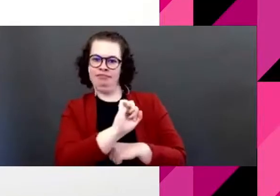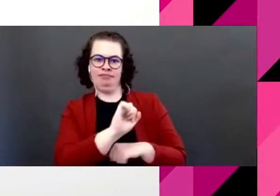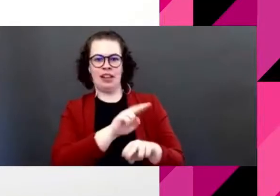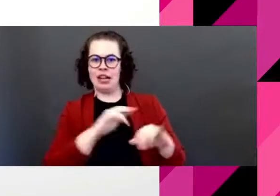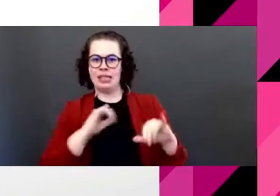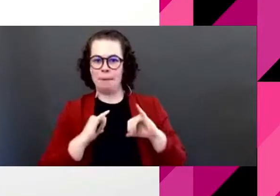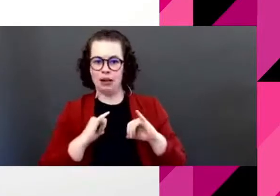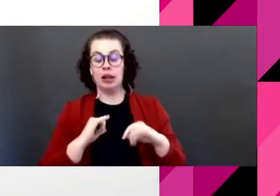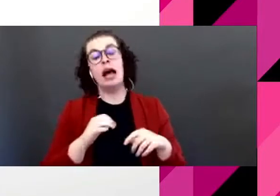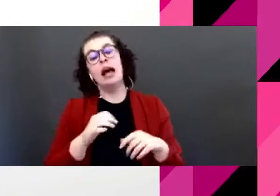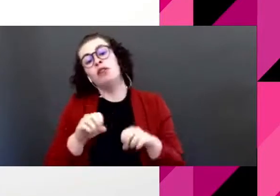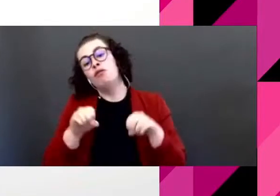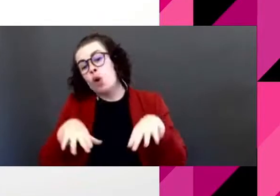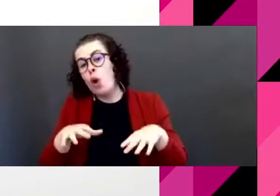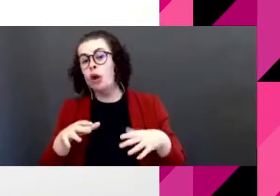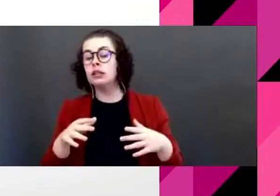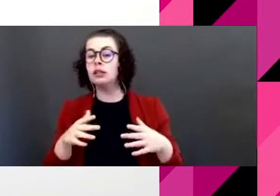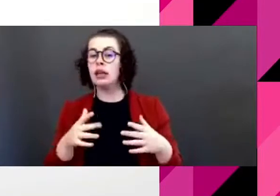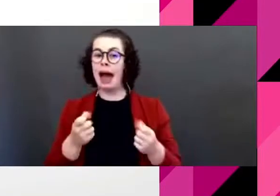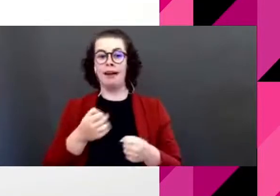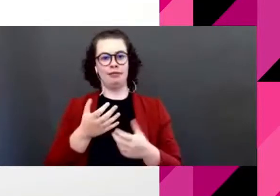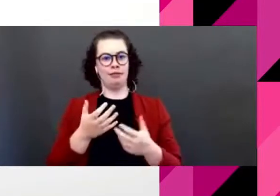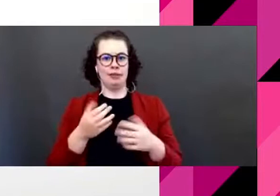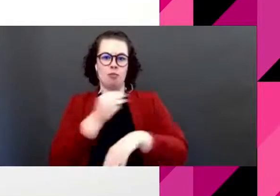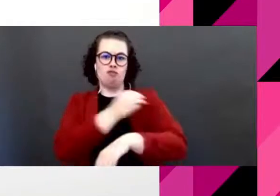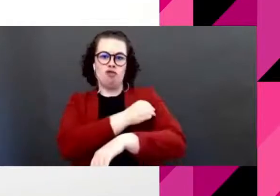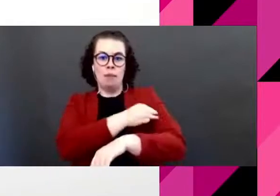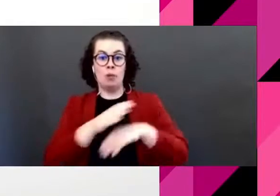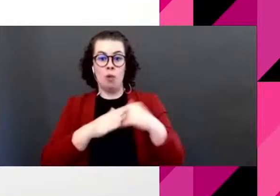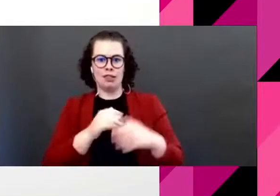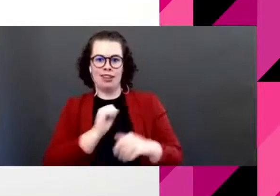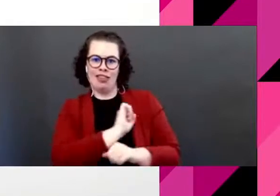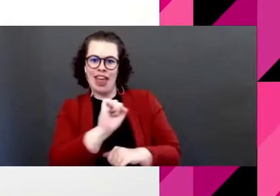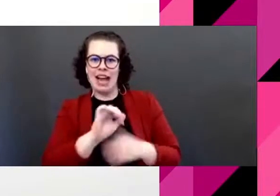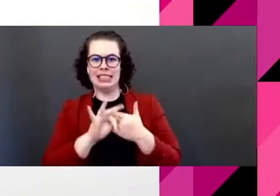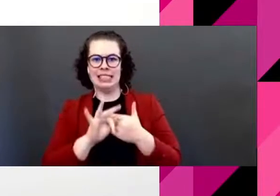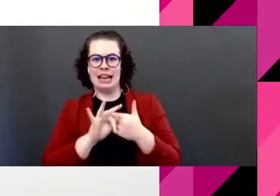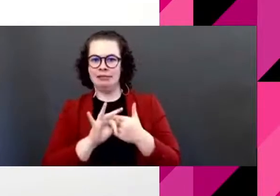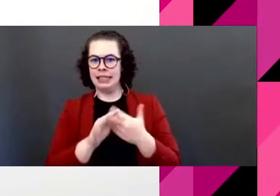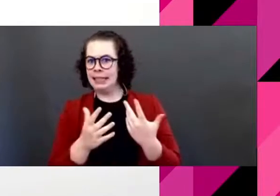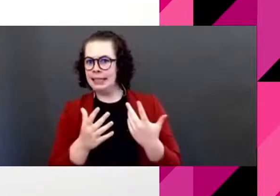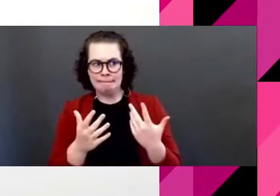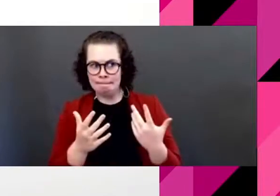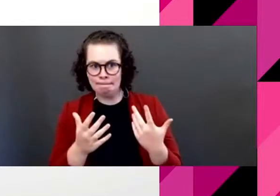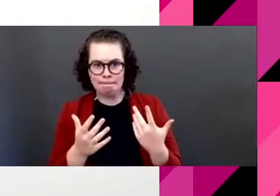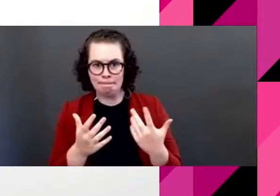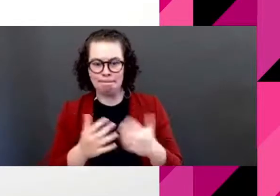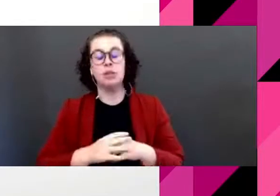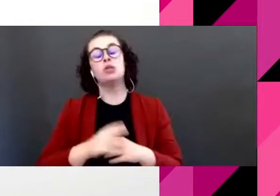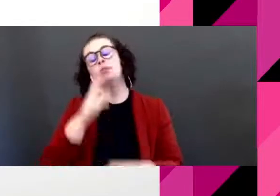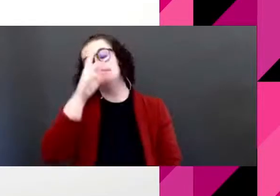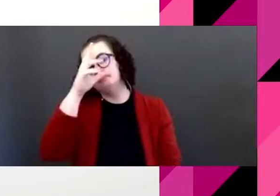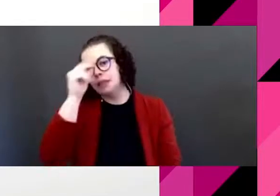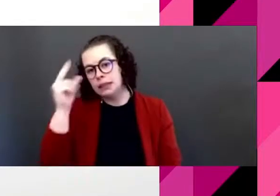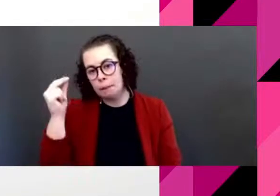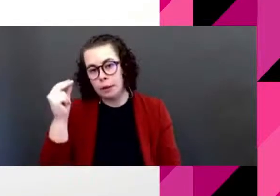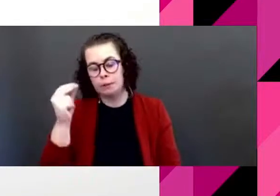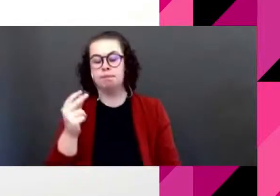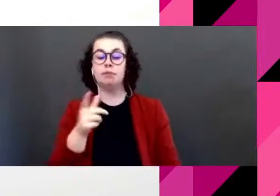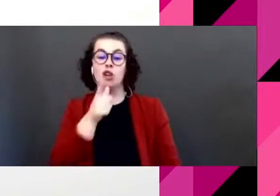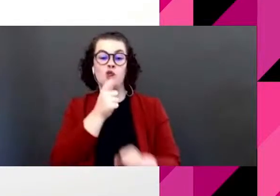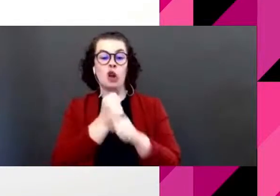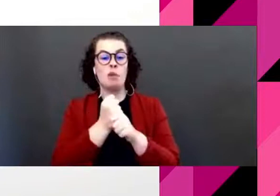also a risk of the imposition of security measures. So for instance, when we are dealing with criminal